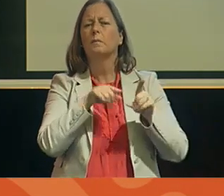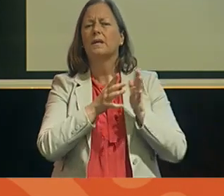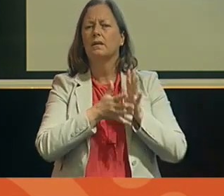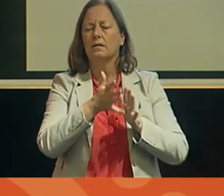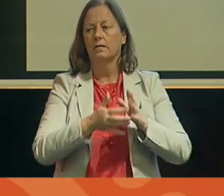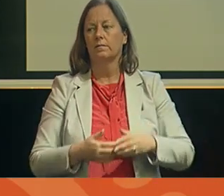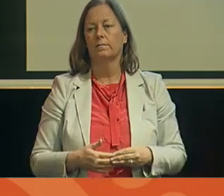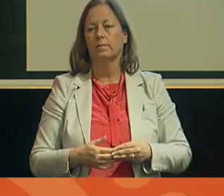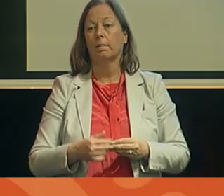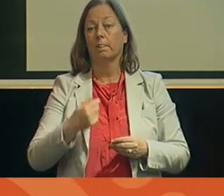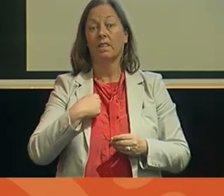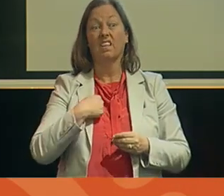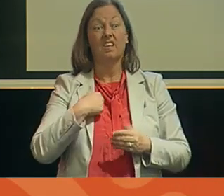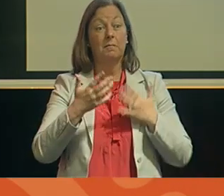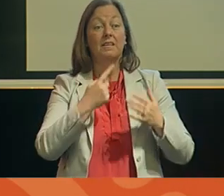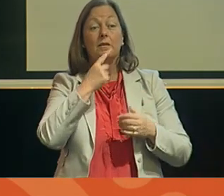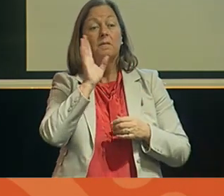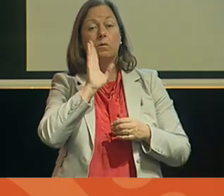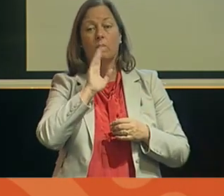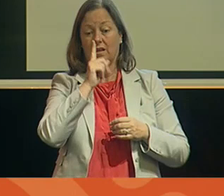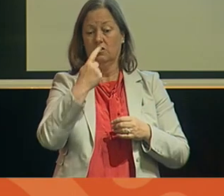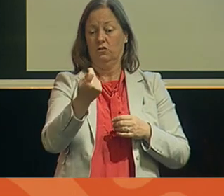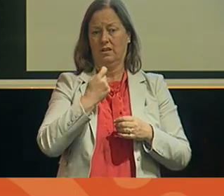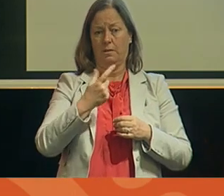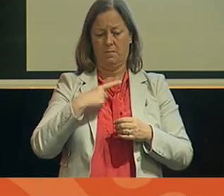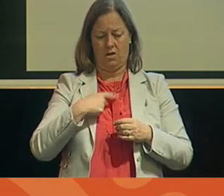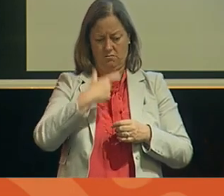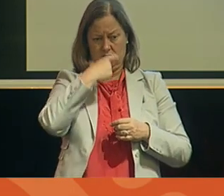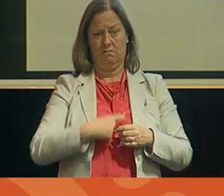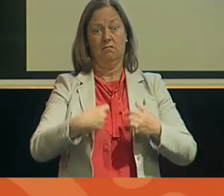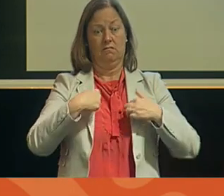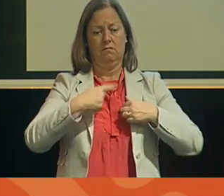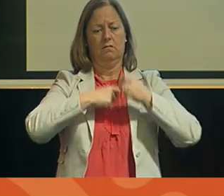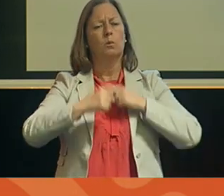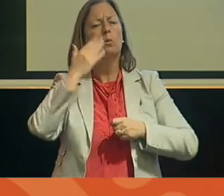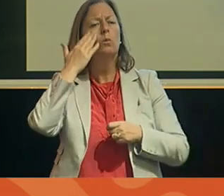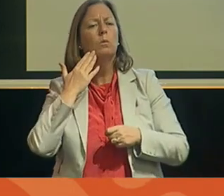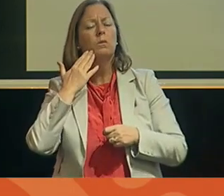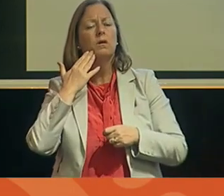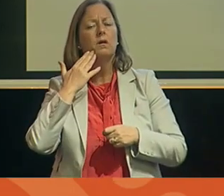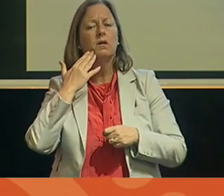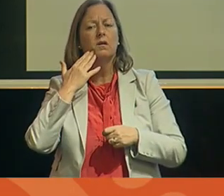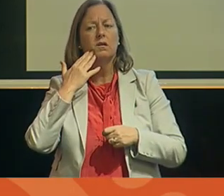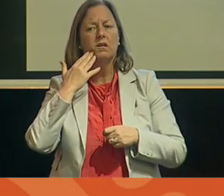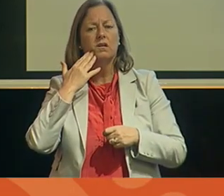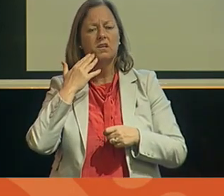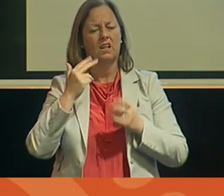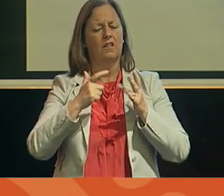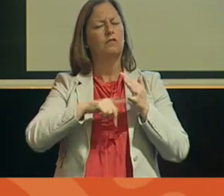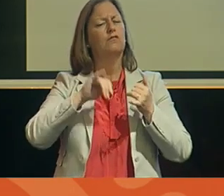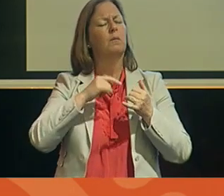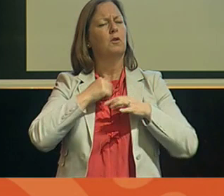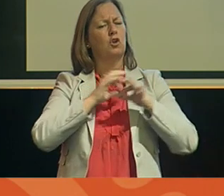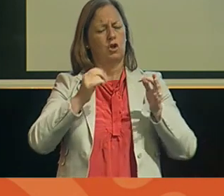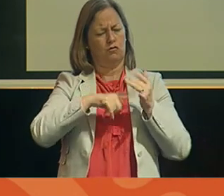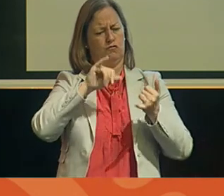earlier, I can be charged just because of my gender identity as a woman. For me I'm not a cross-dresser, but again,